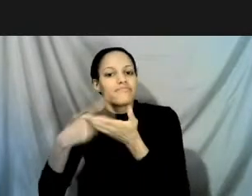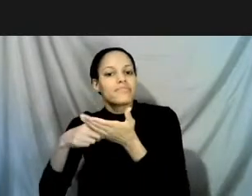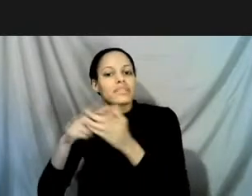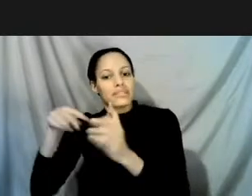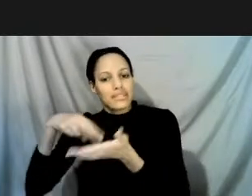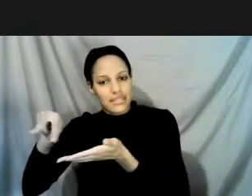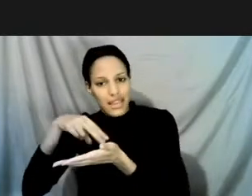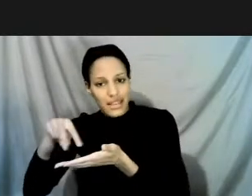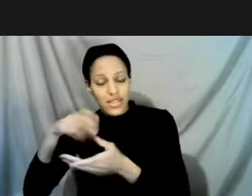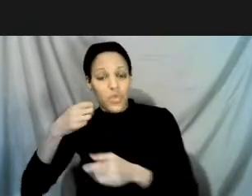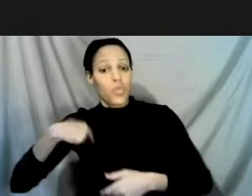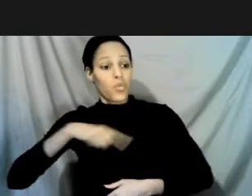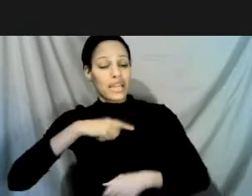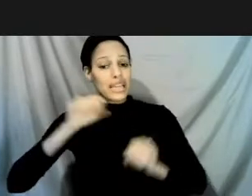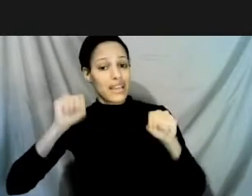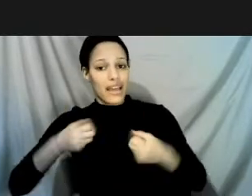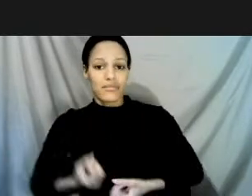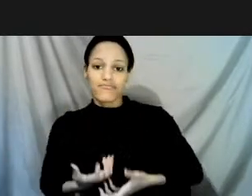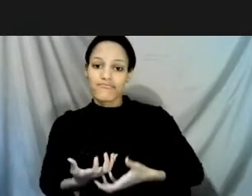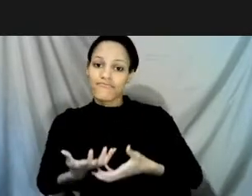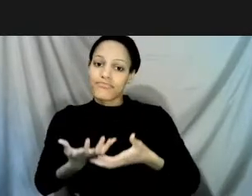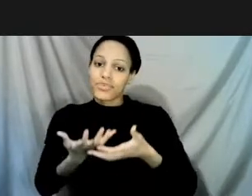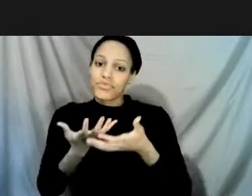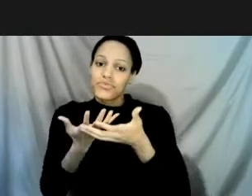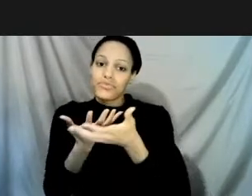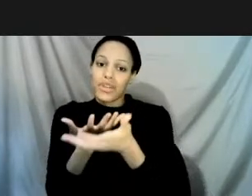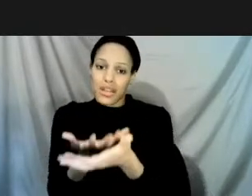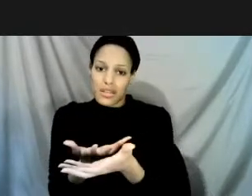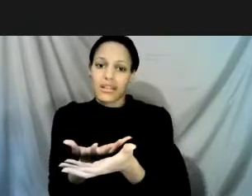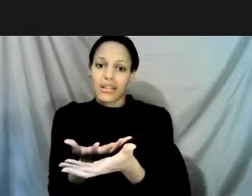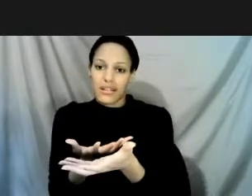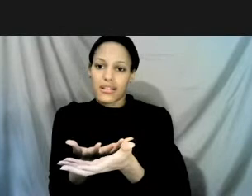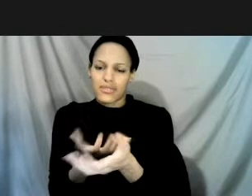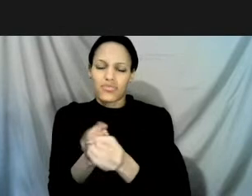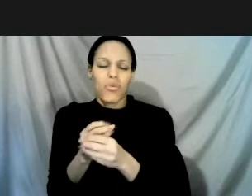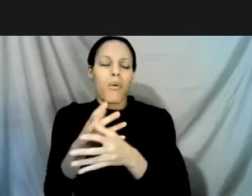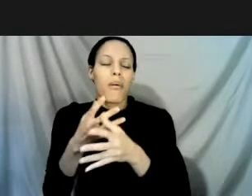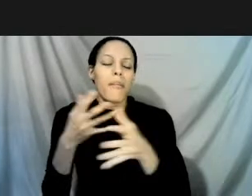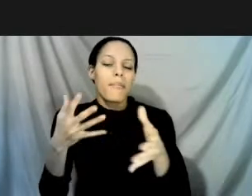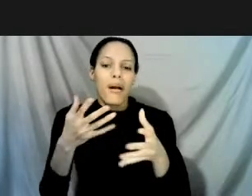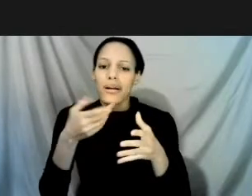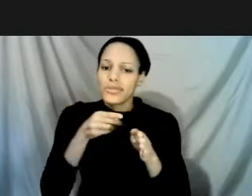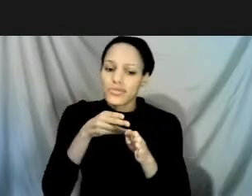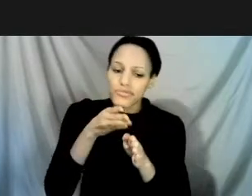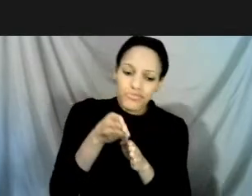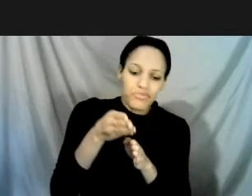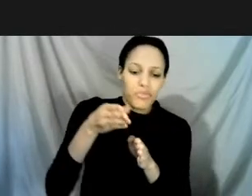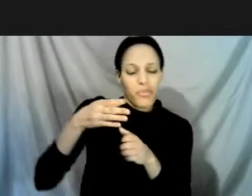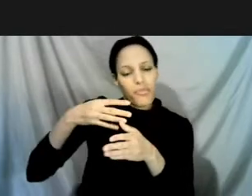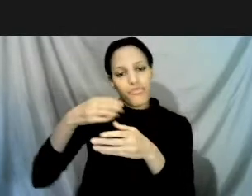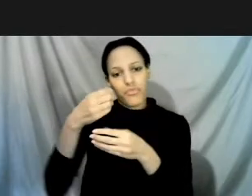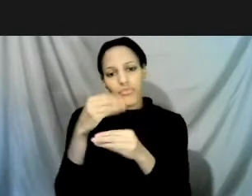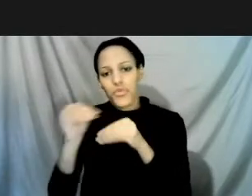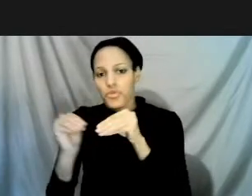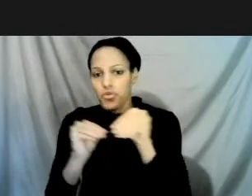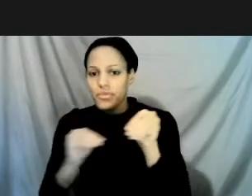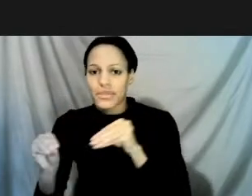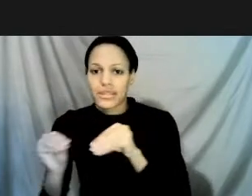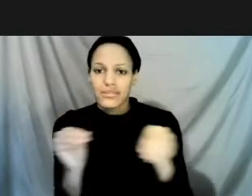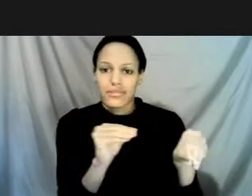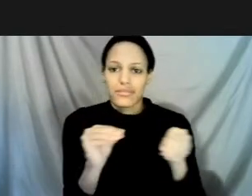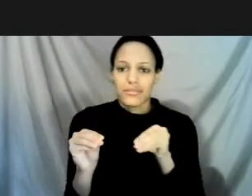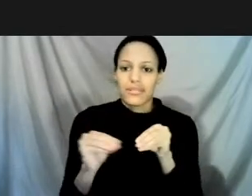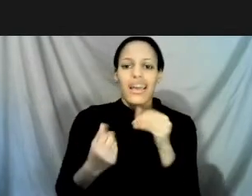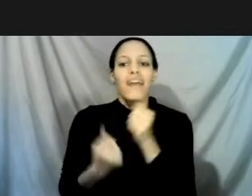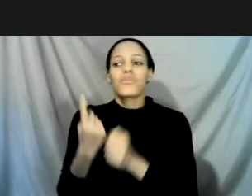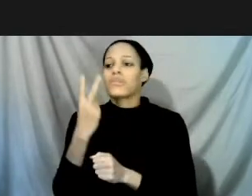can express so much through movement, and it can be felt by people of any